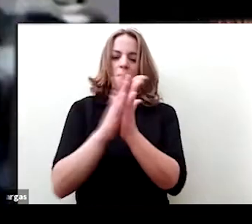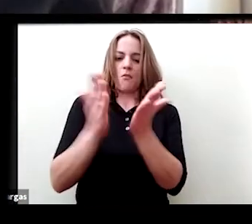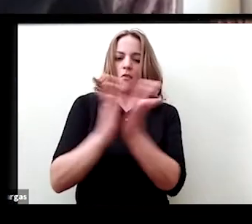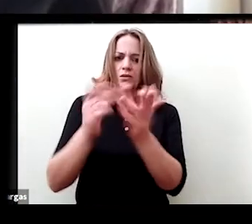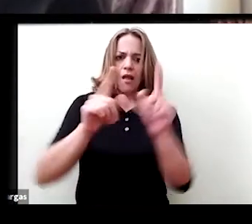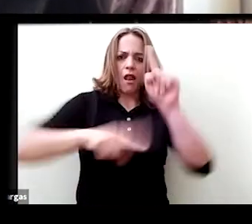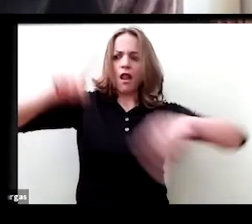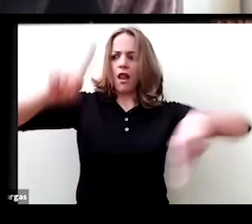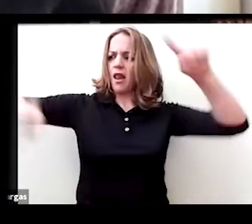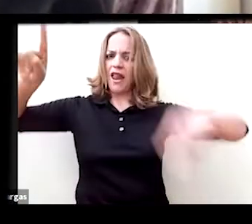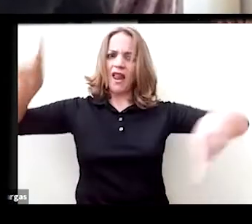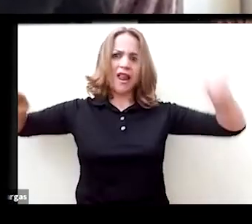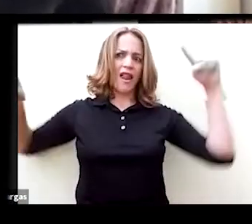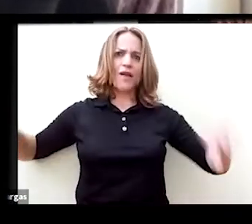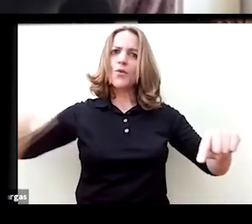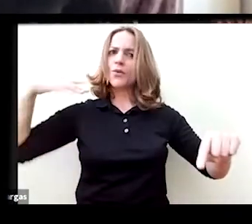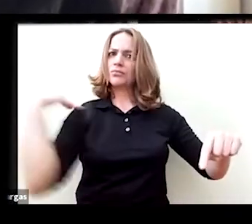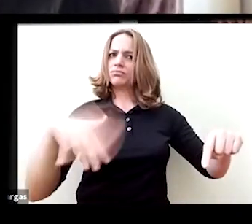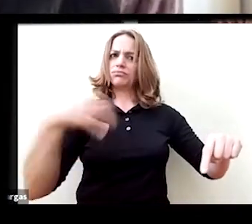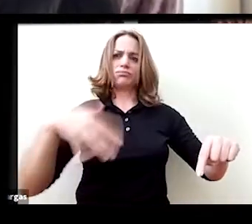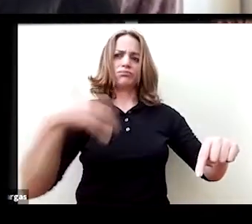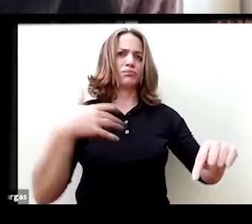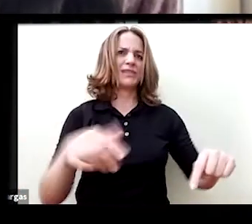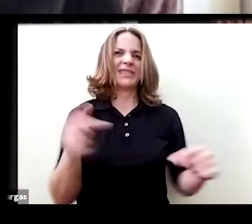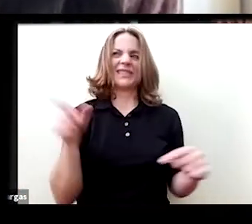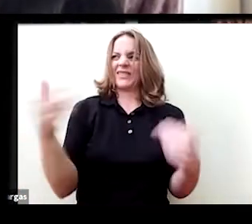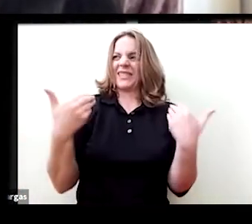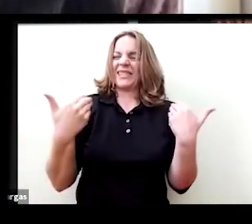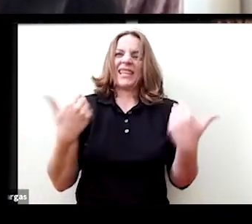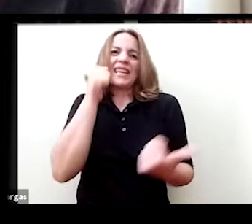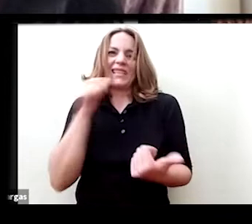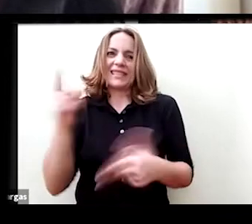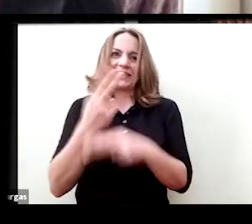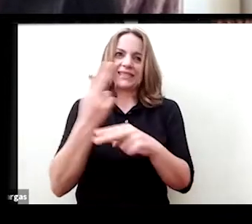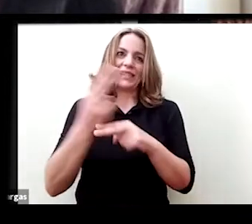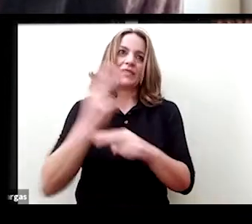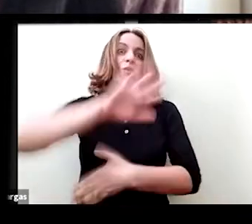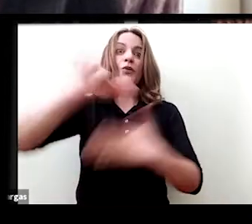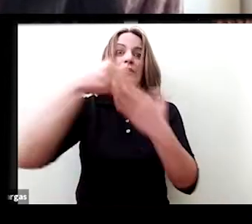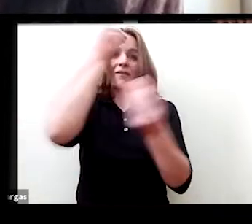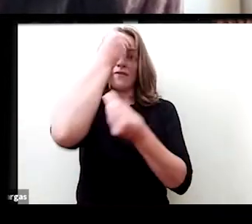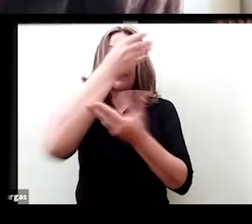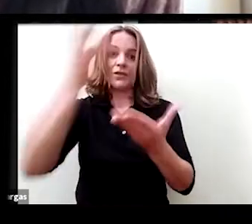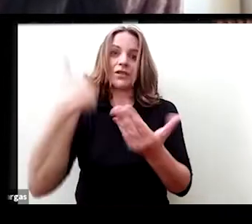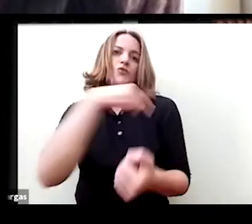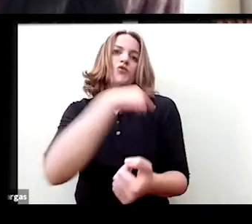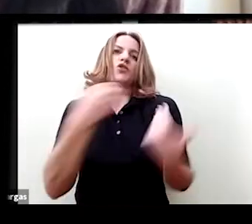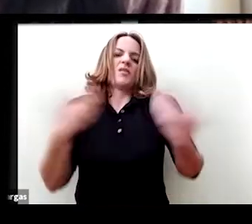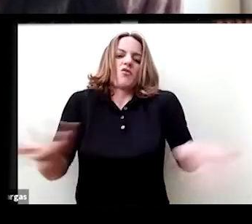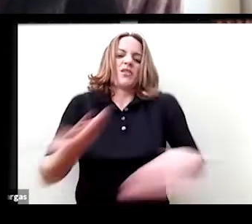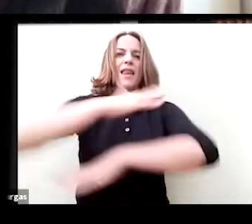had everything spread out and on the table, and was sitting at our AV terminals, listening,